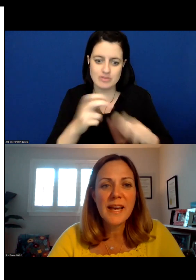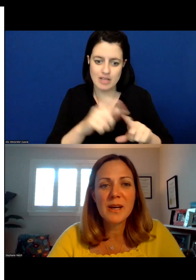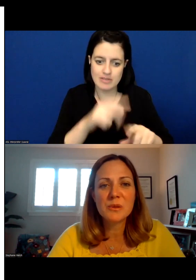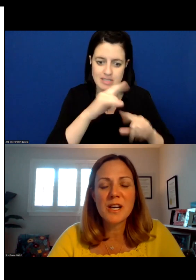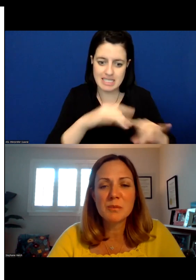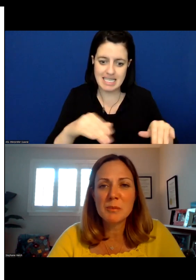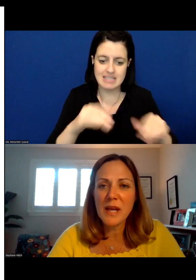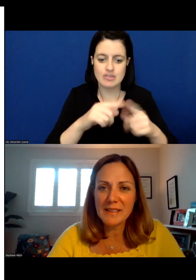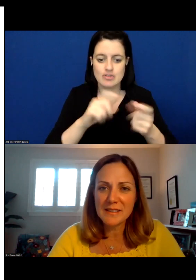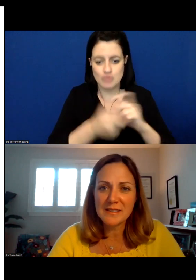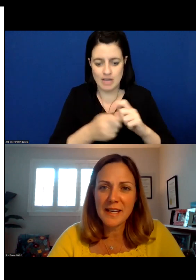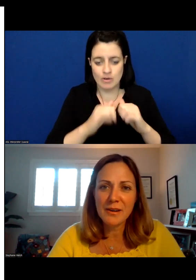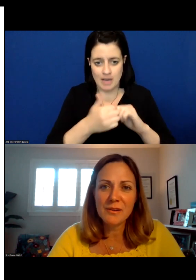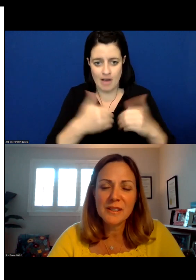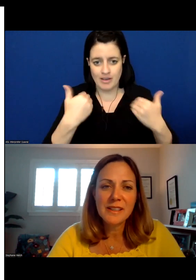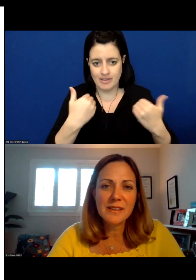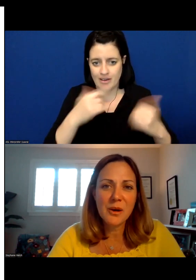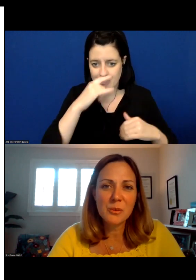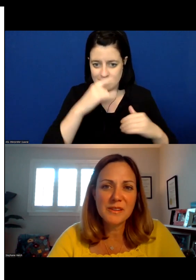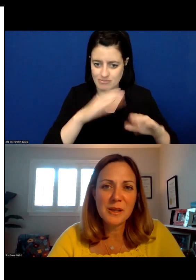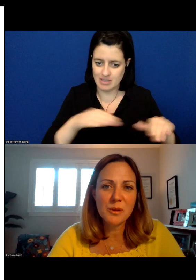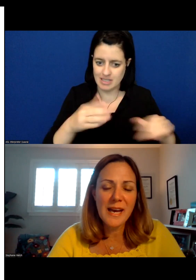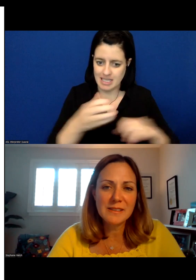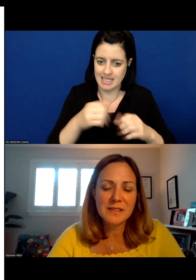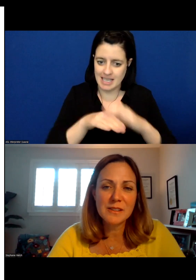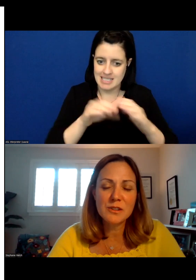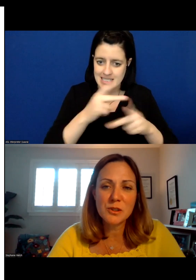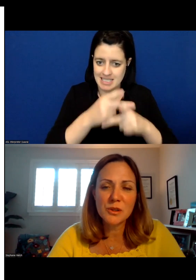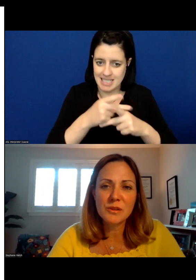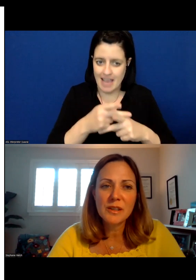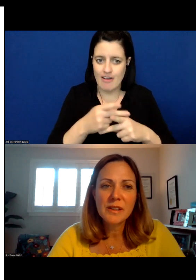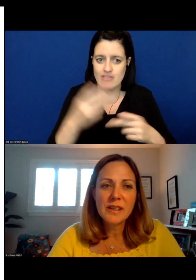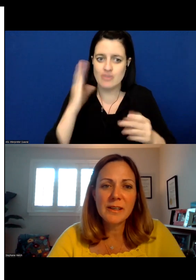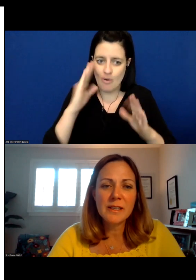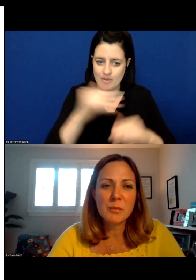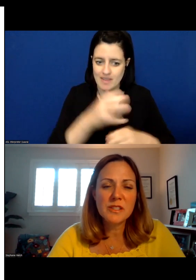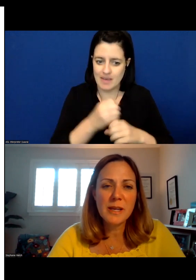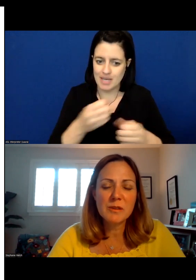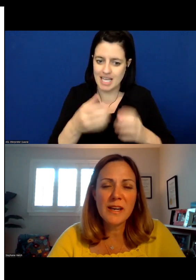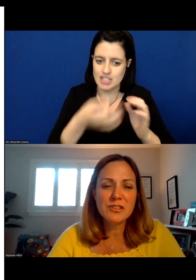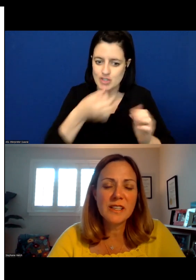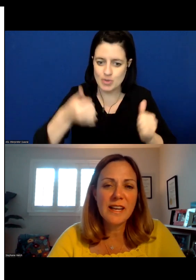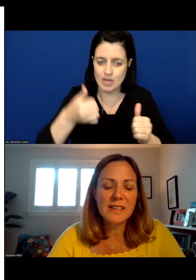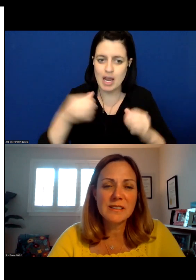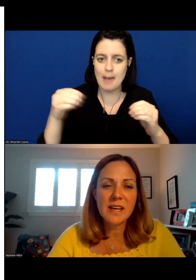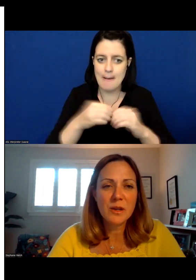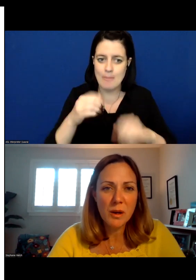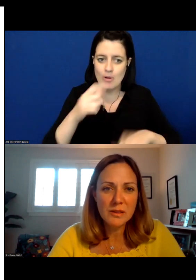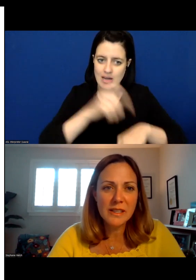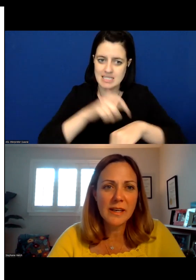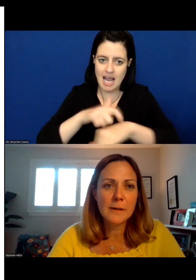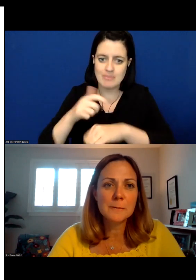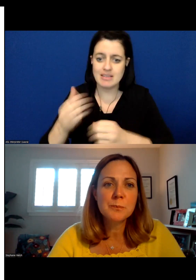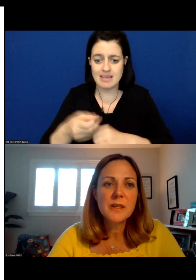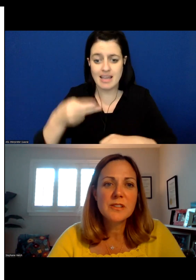transform how young people access care, in a hope that they will access it sooner in a more timely fashion and get access to high